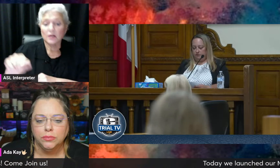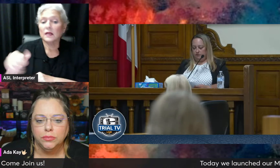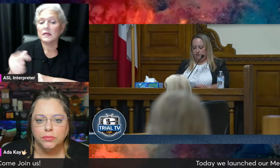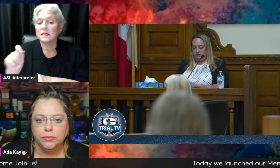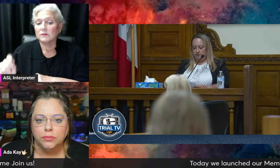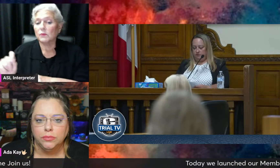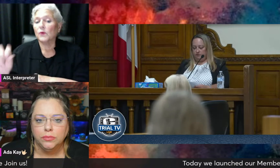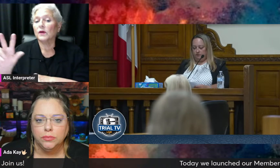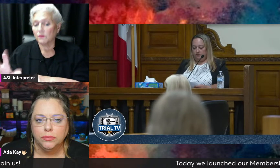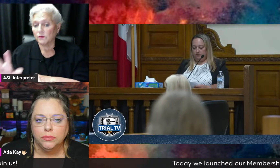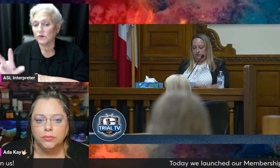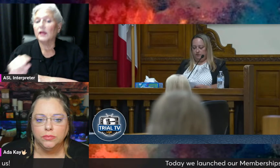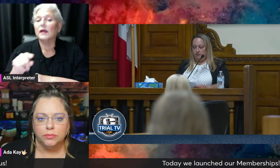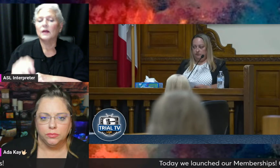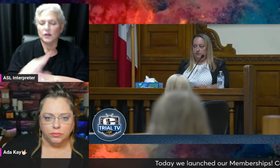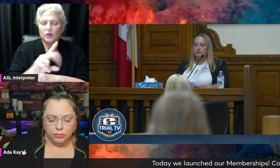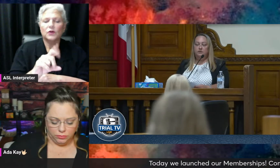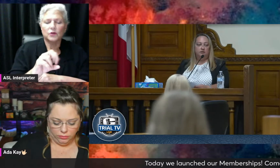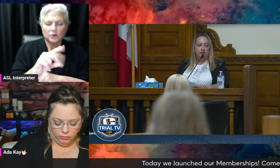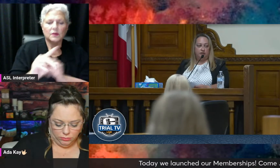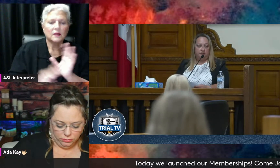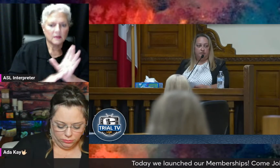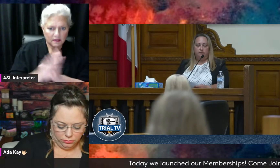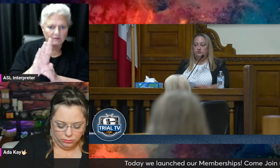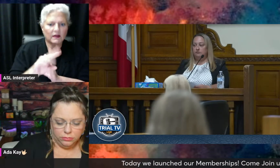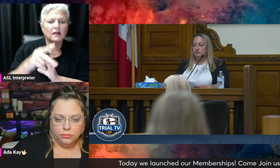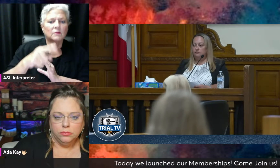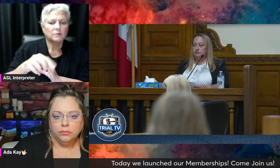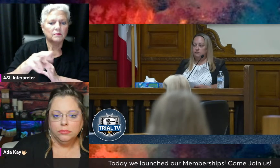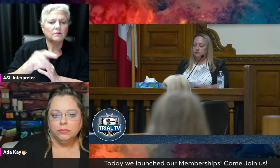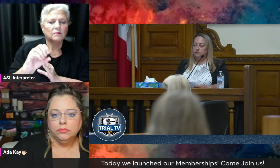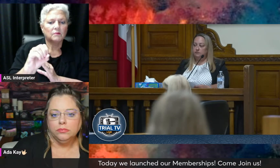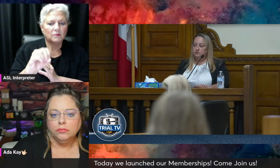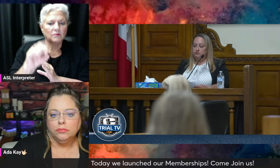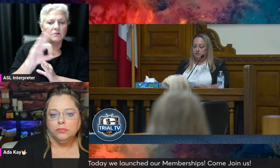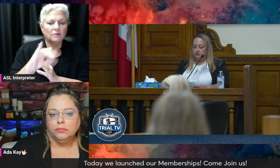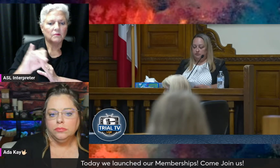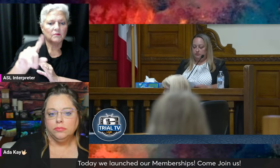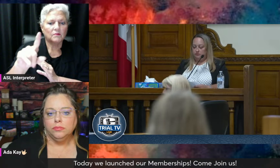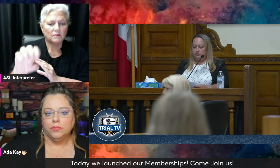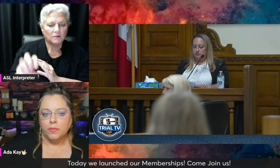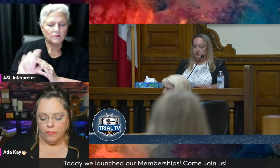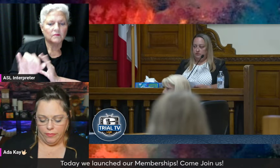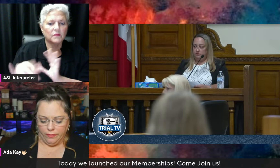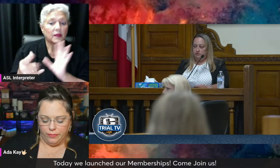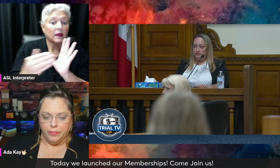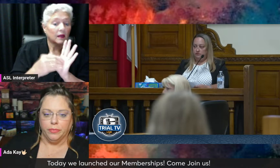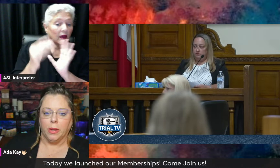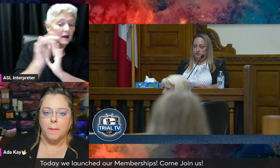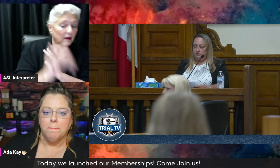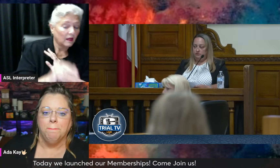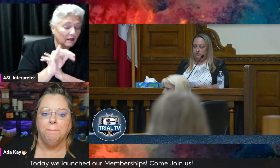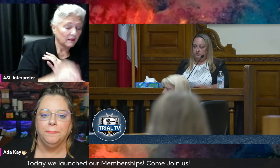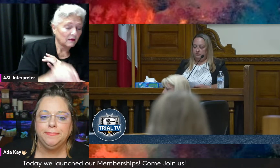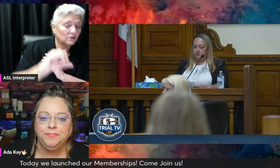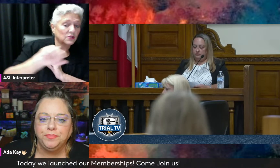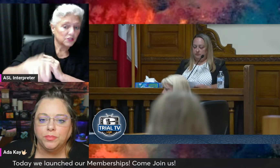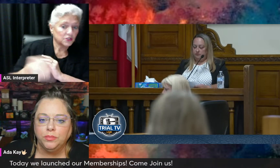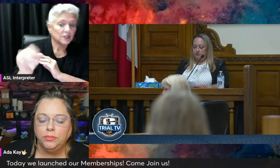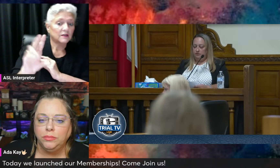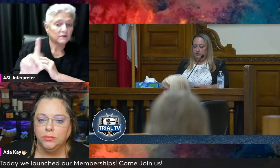you did develop that profile. Correct. And again, that was Jennifer